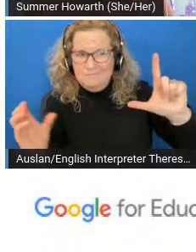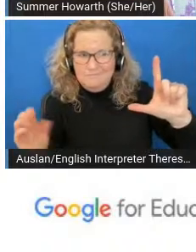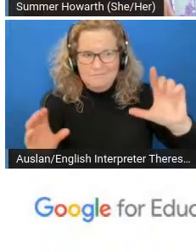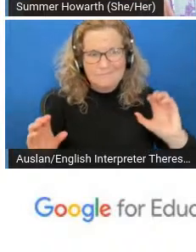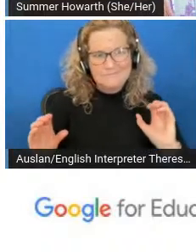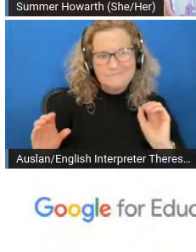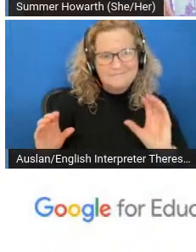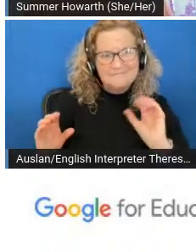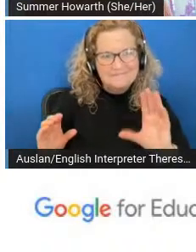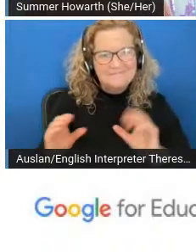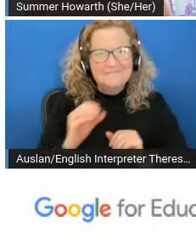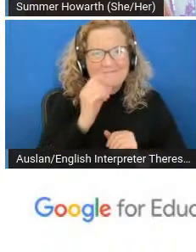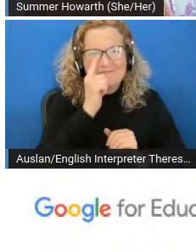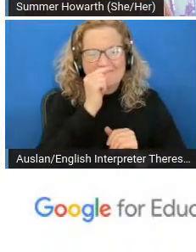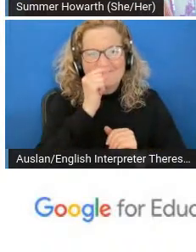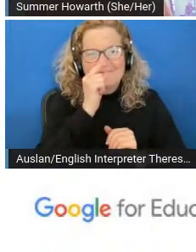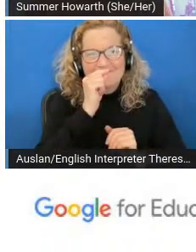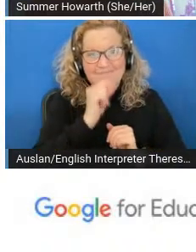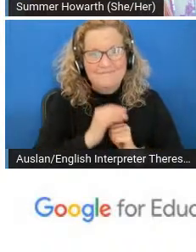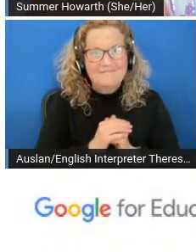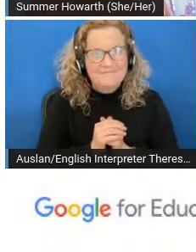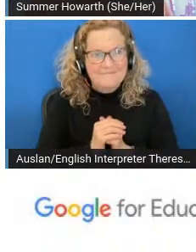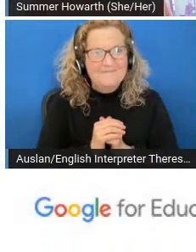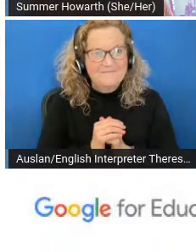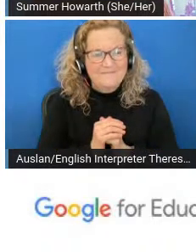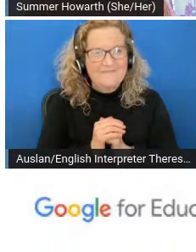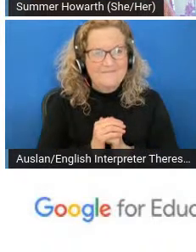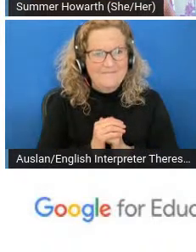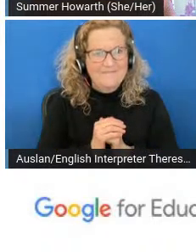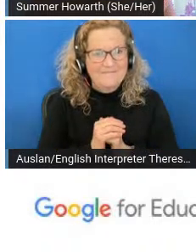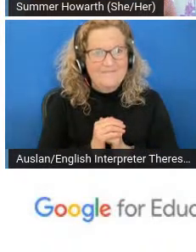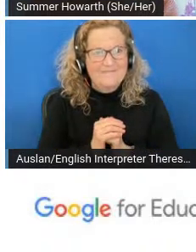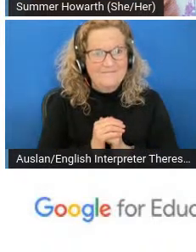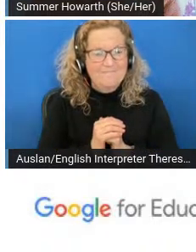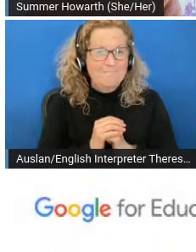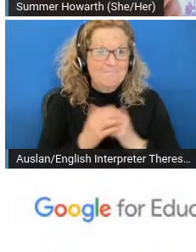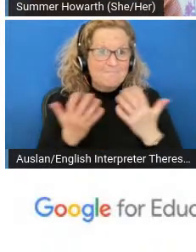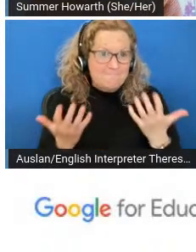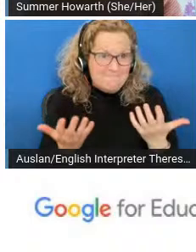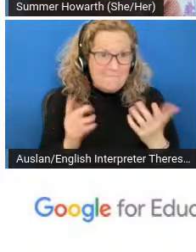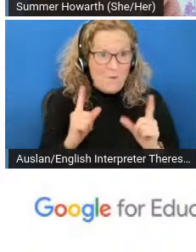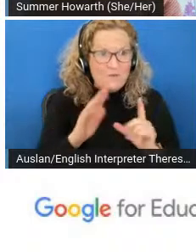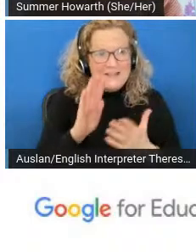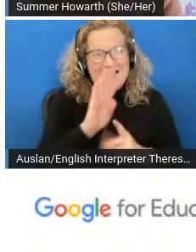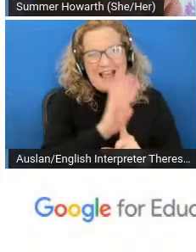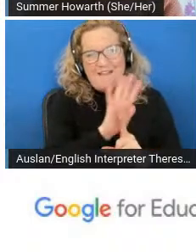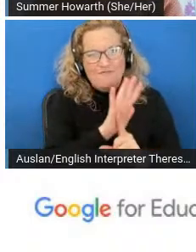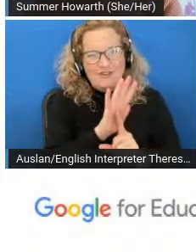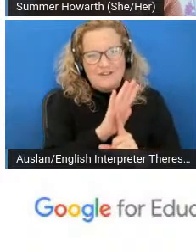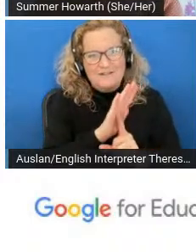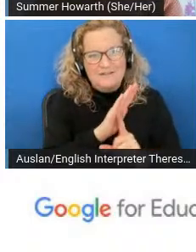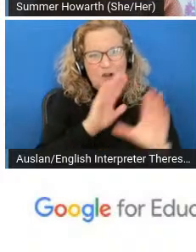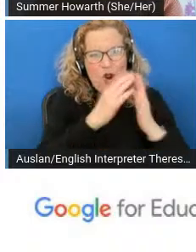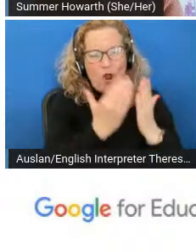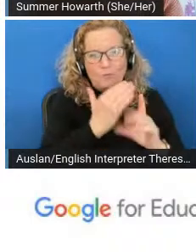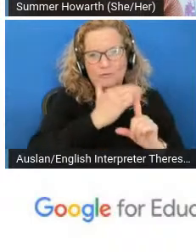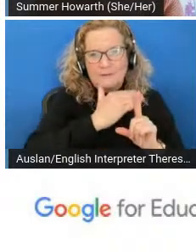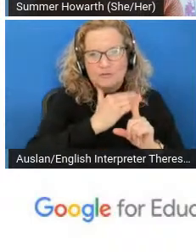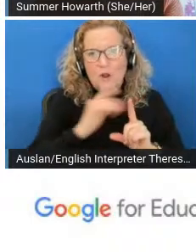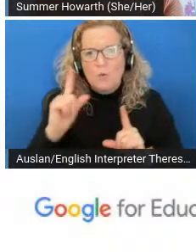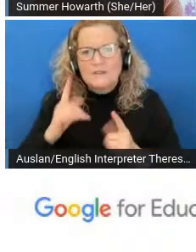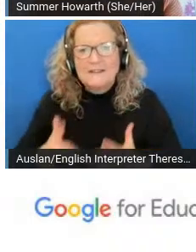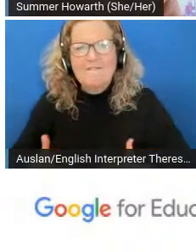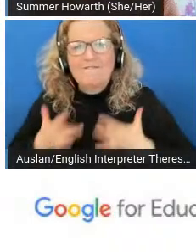and say, adding a post-it note. What is the average global temperature in 2021? What does it feel like to live in an area